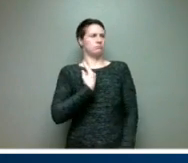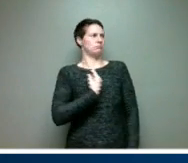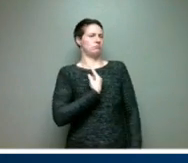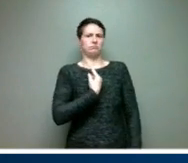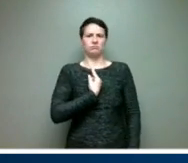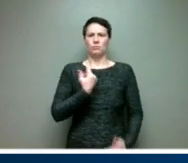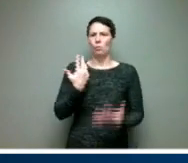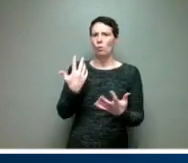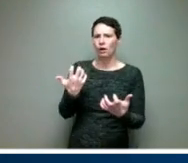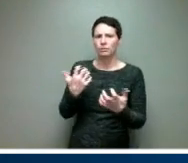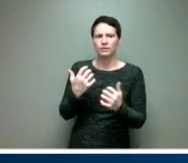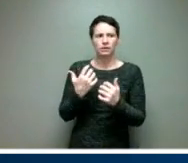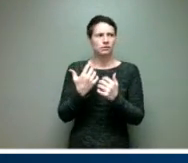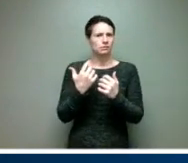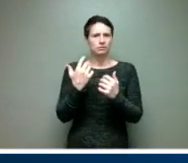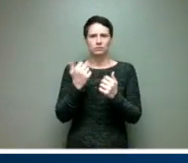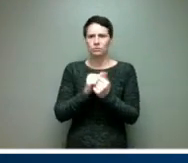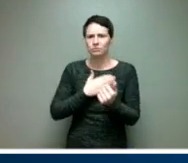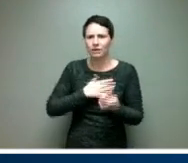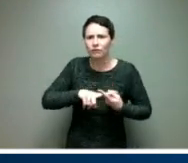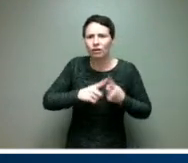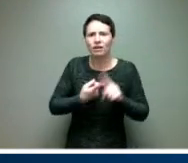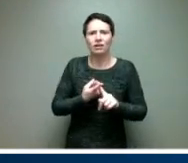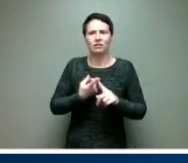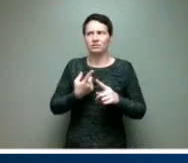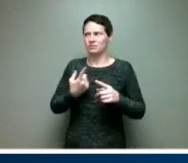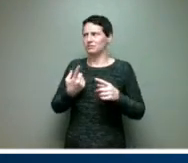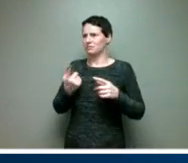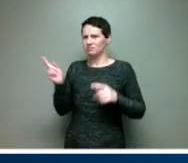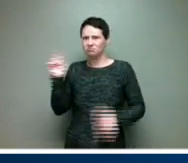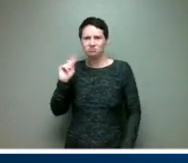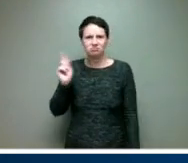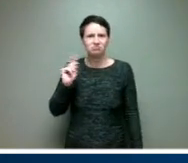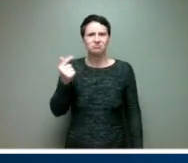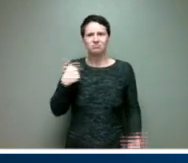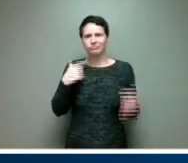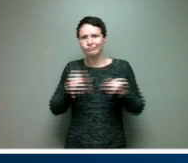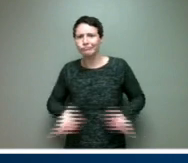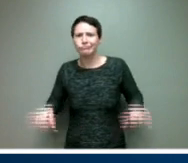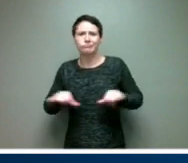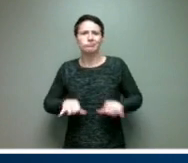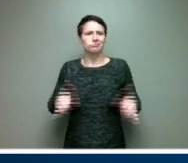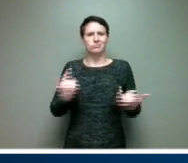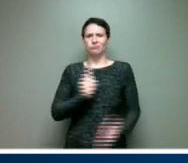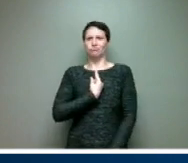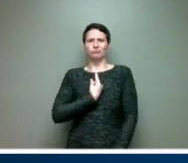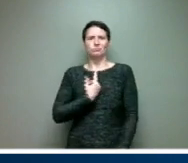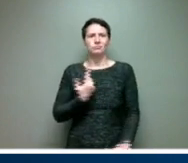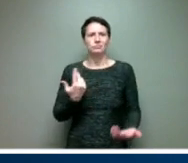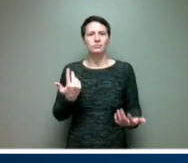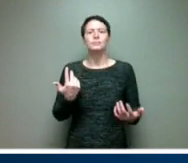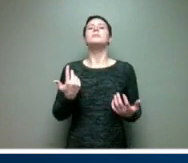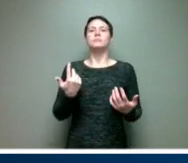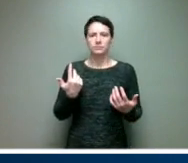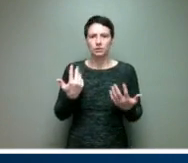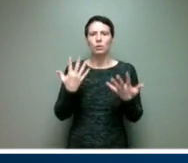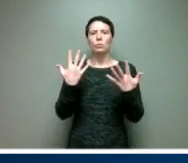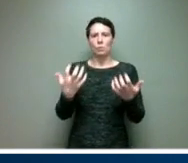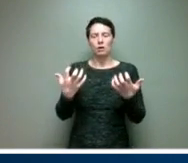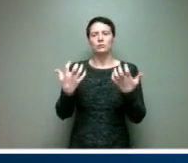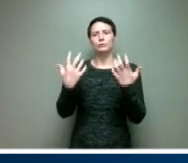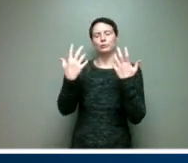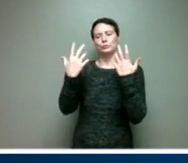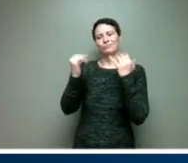touch their friends. And so we want to make sure that we recognize that,